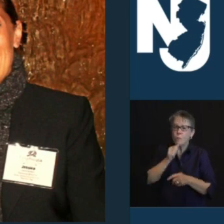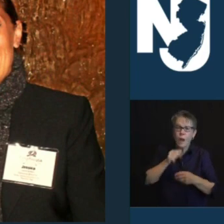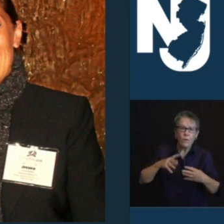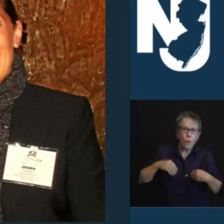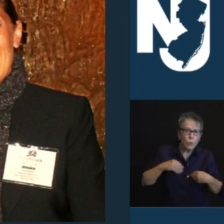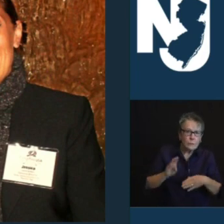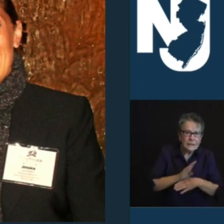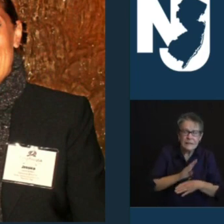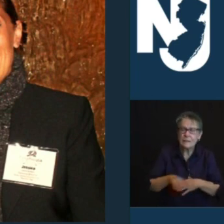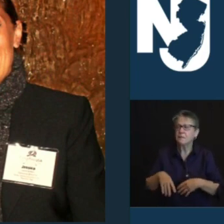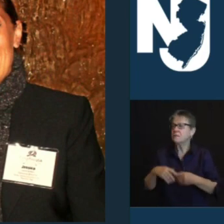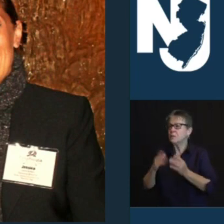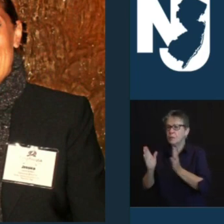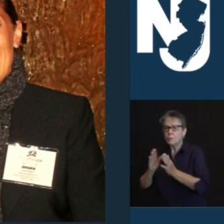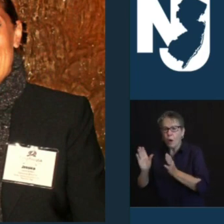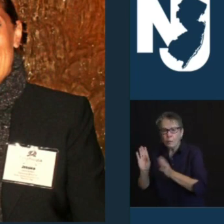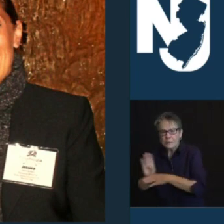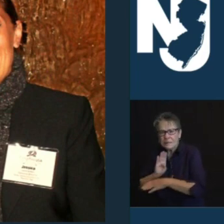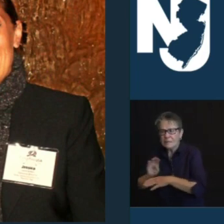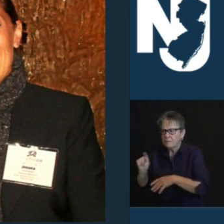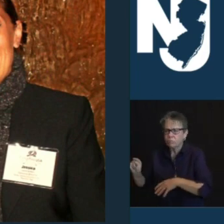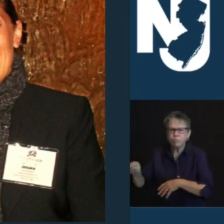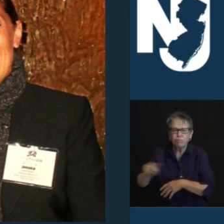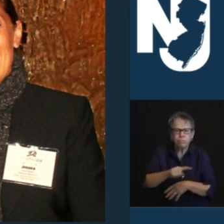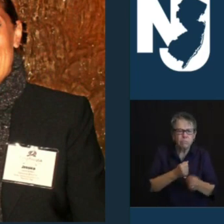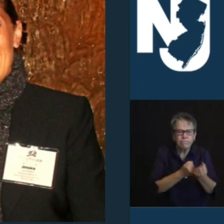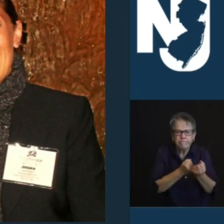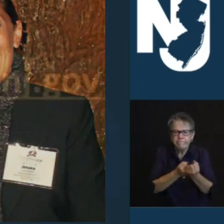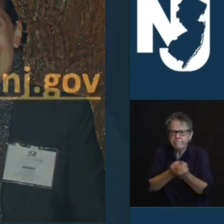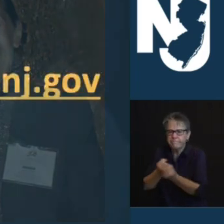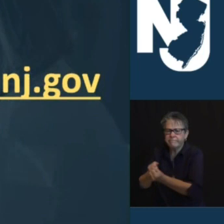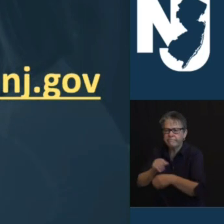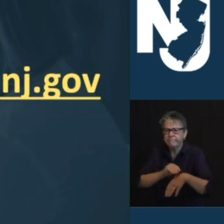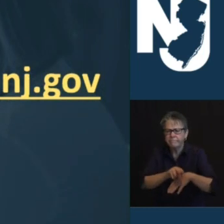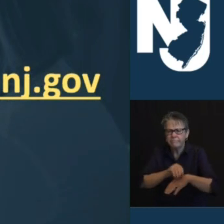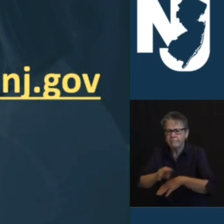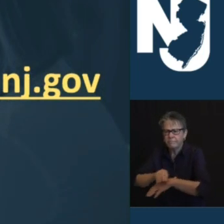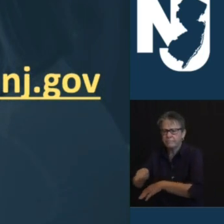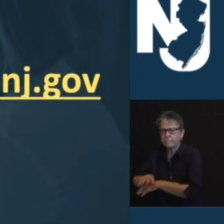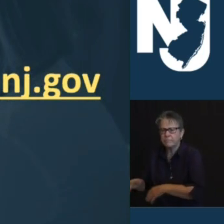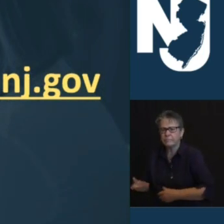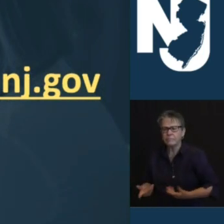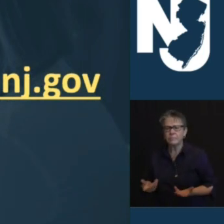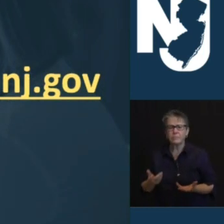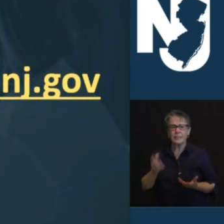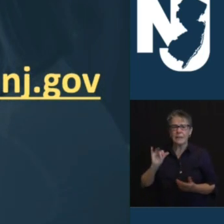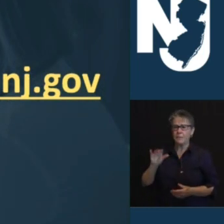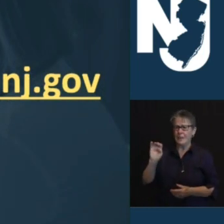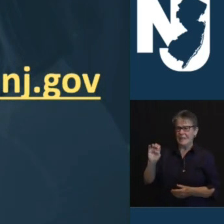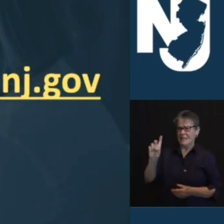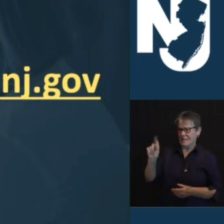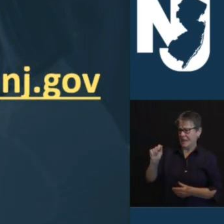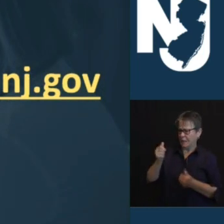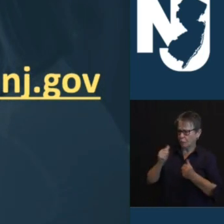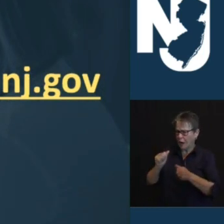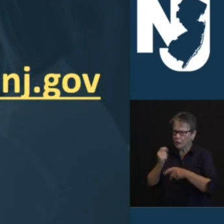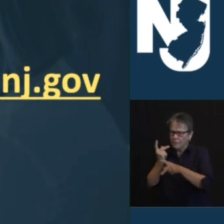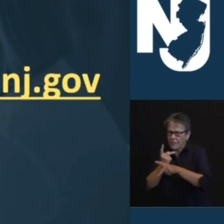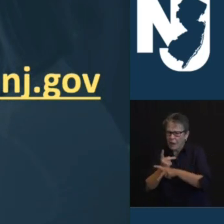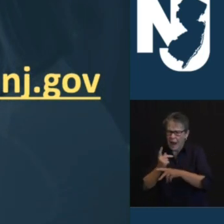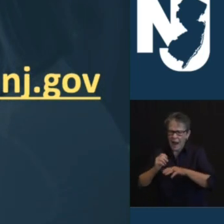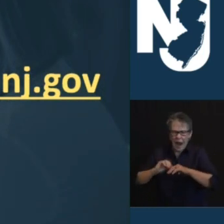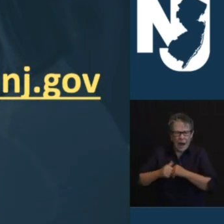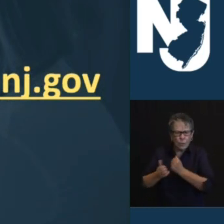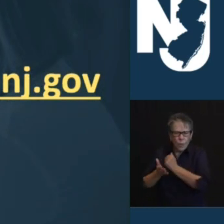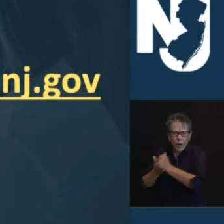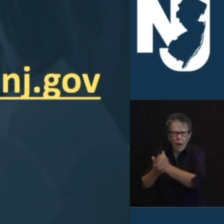be designated as opportunity zones. The EDA continues to explore new ways to address the challenges being posed